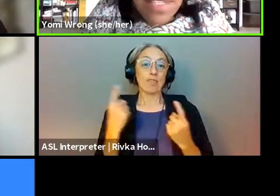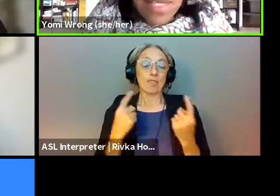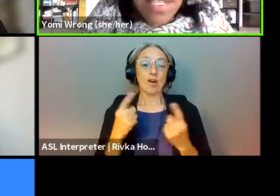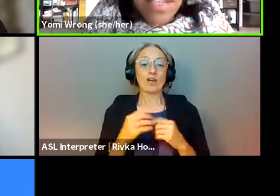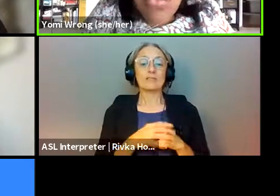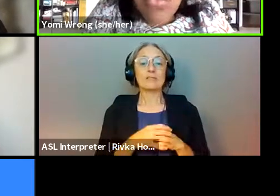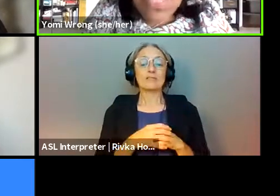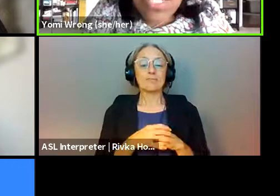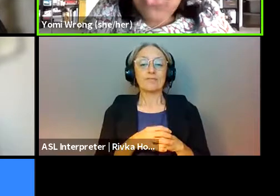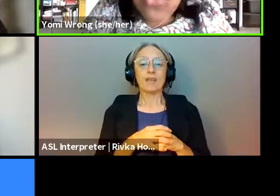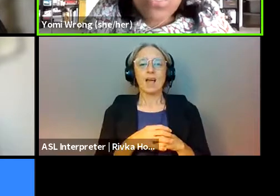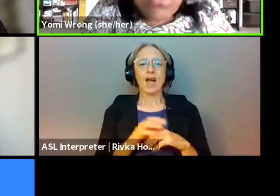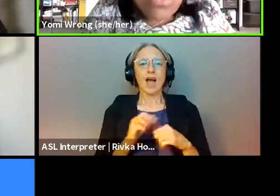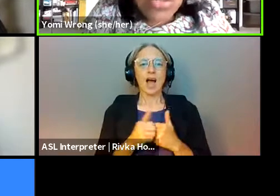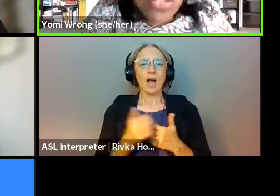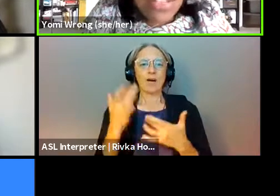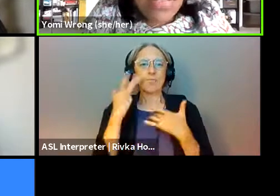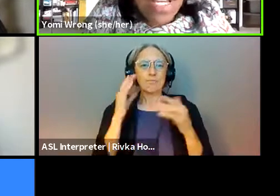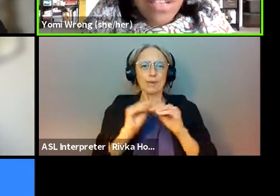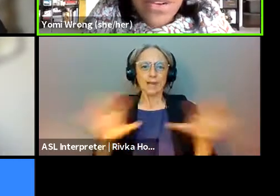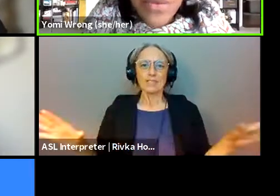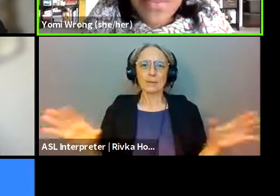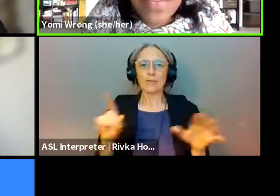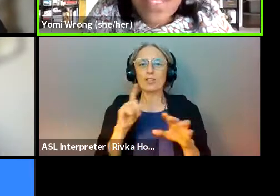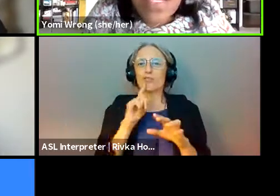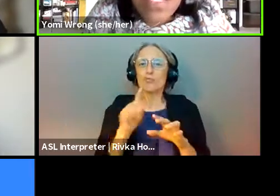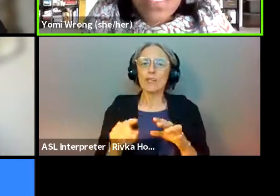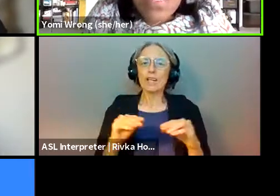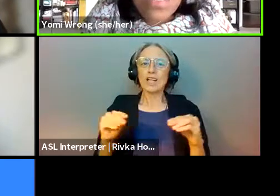this pandemic has ravaged communities of color.